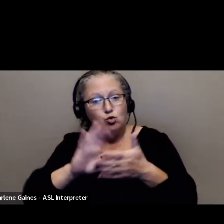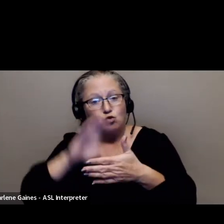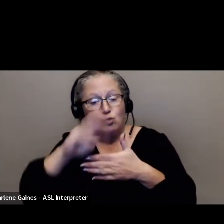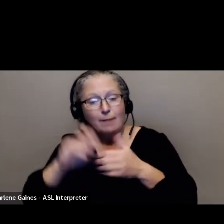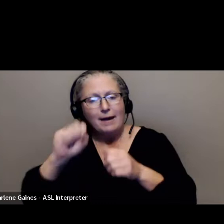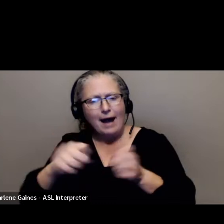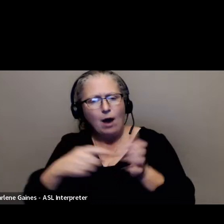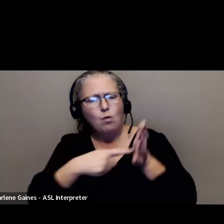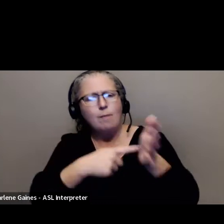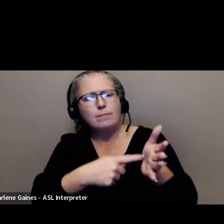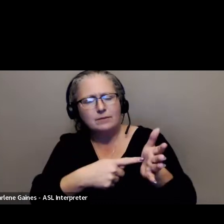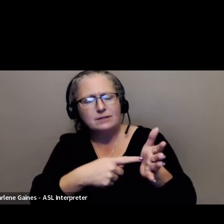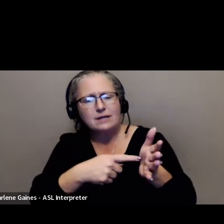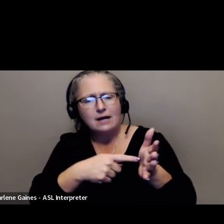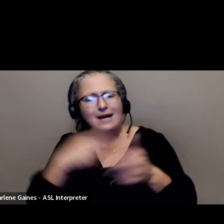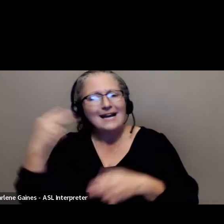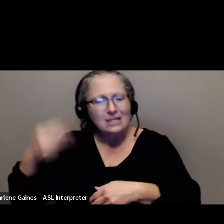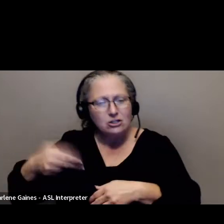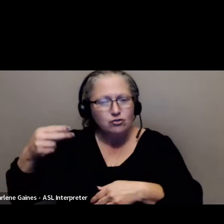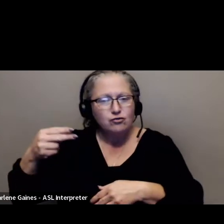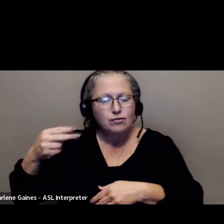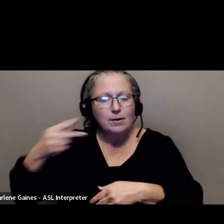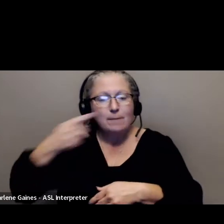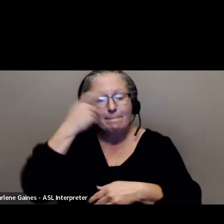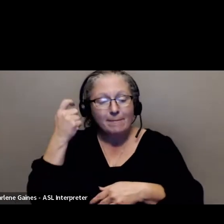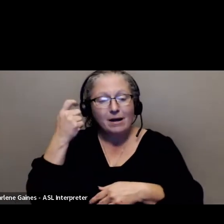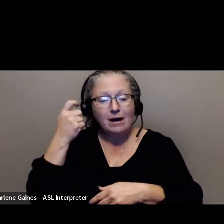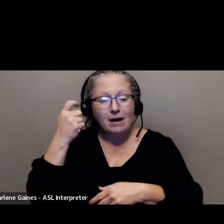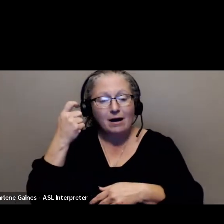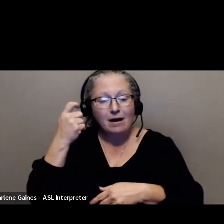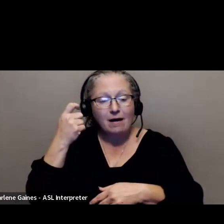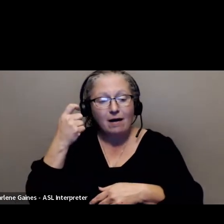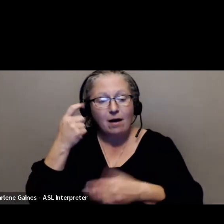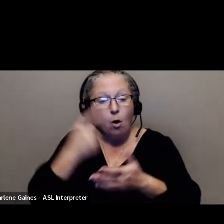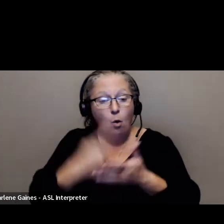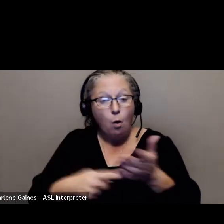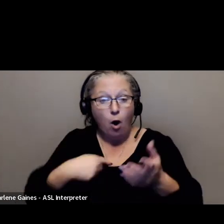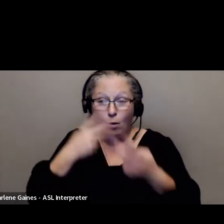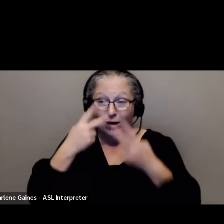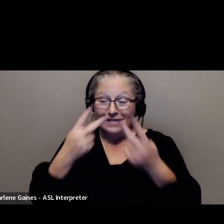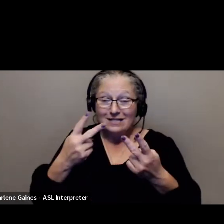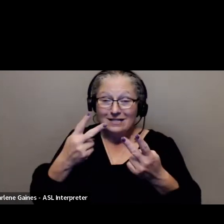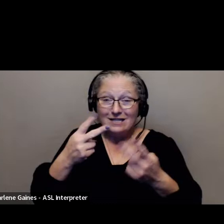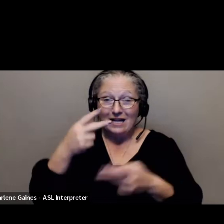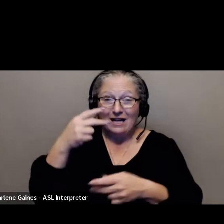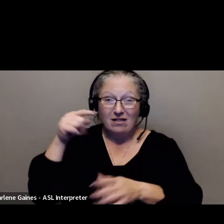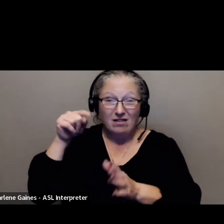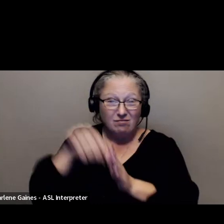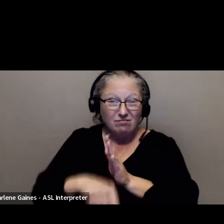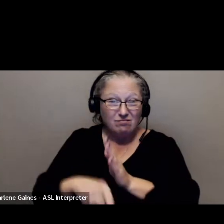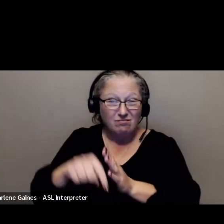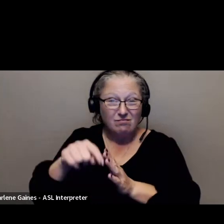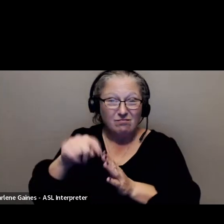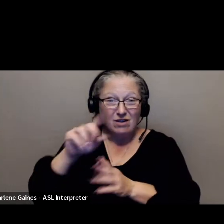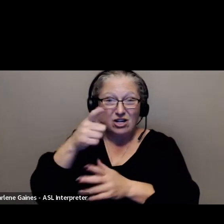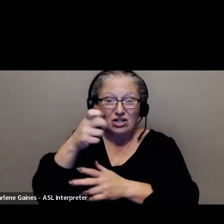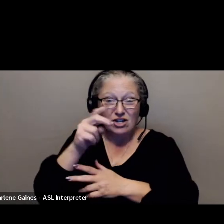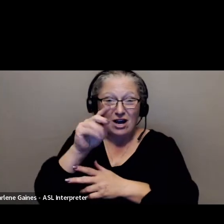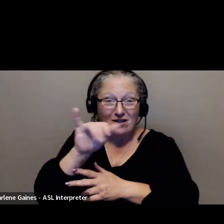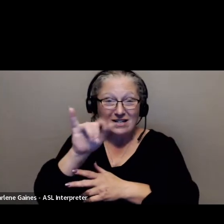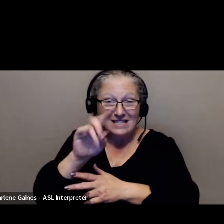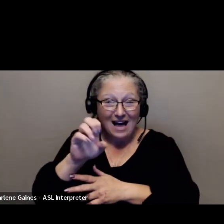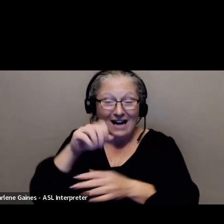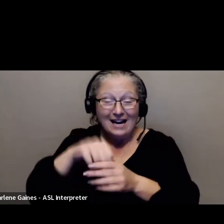of history, because the events that we're seeing unfold, the genocide in Gaza,